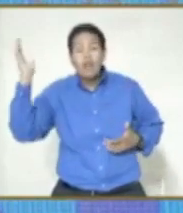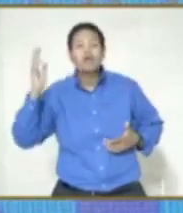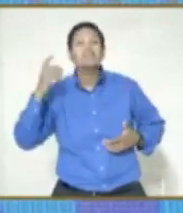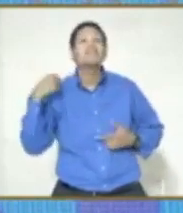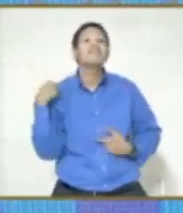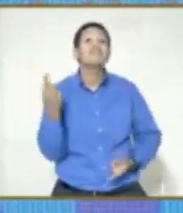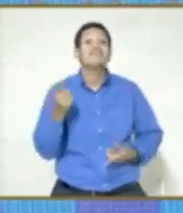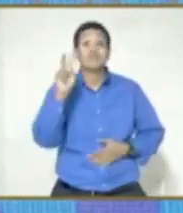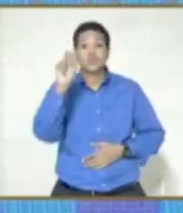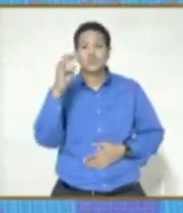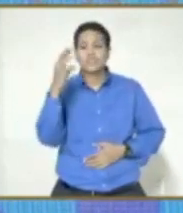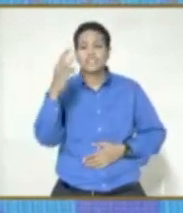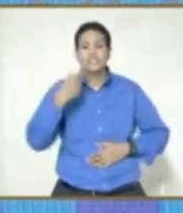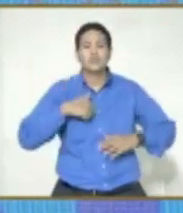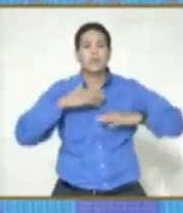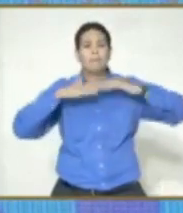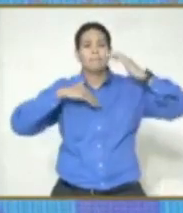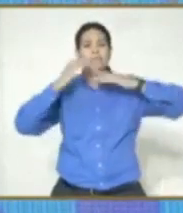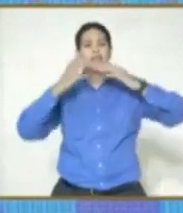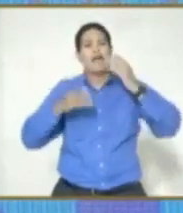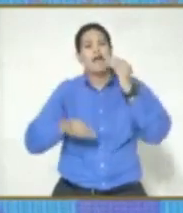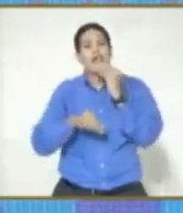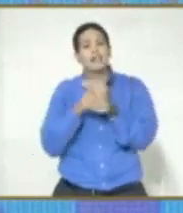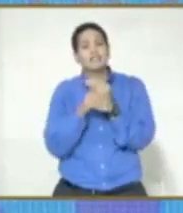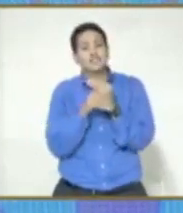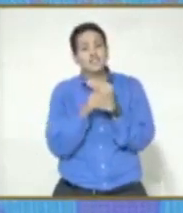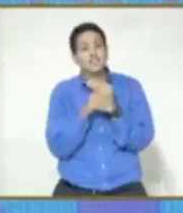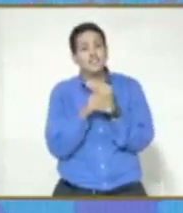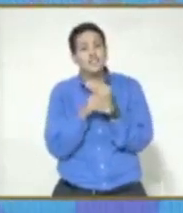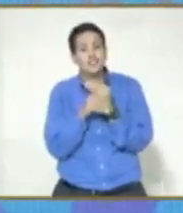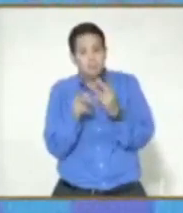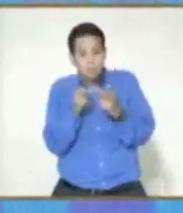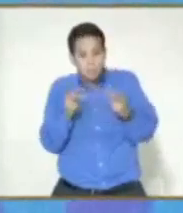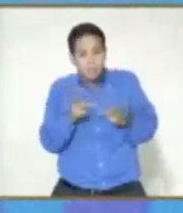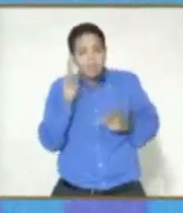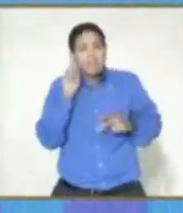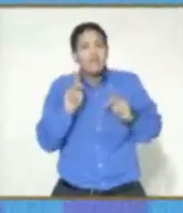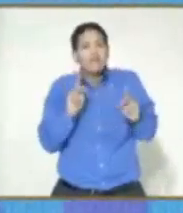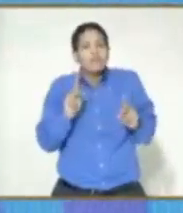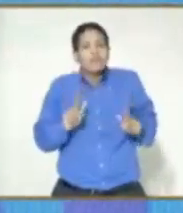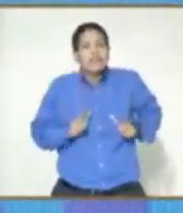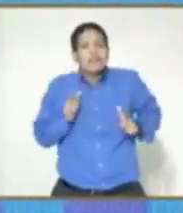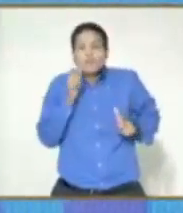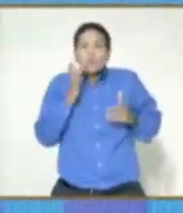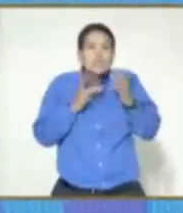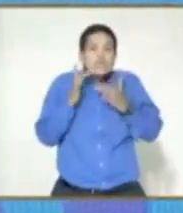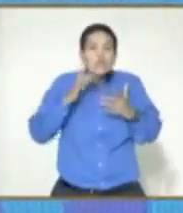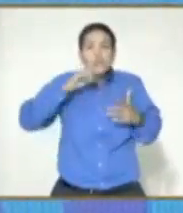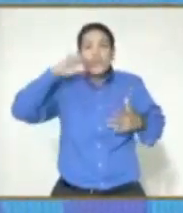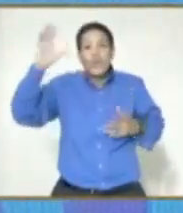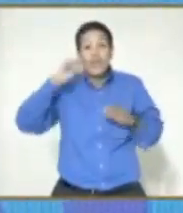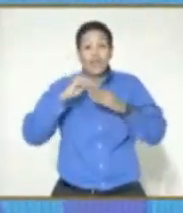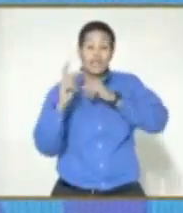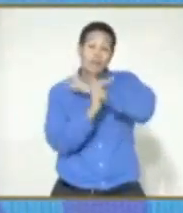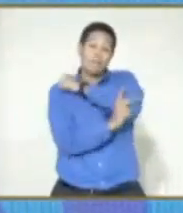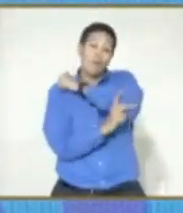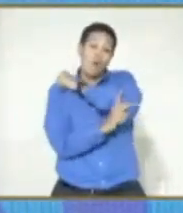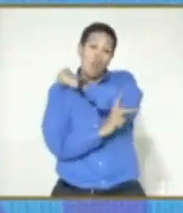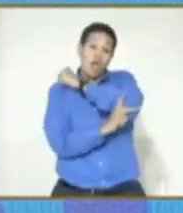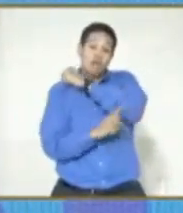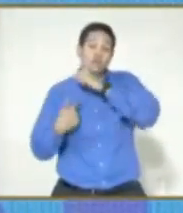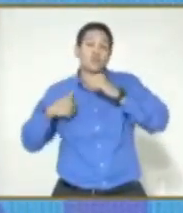additional accommodation across the country. In Portland, we